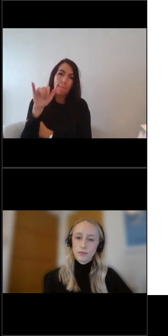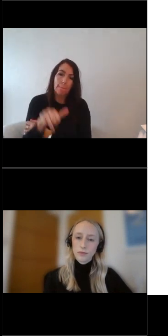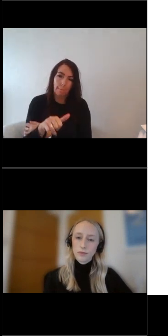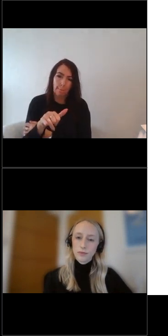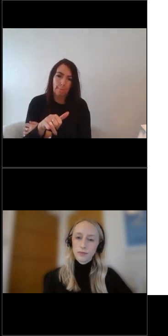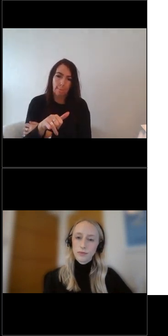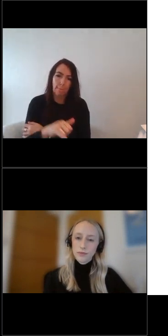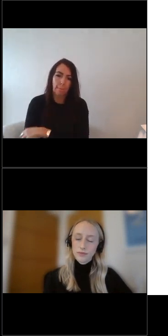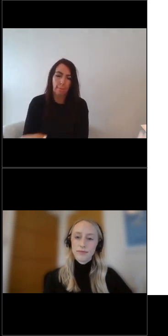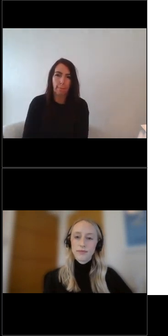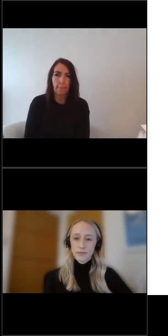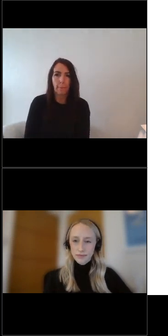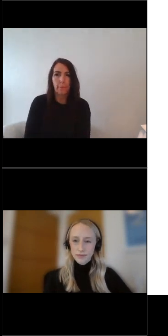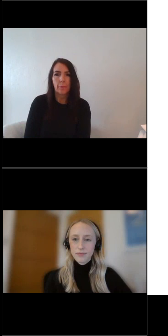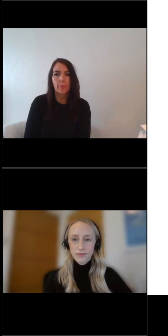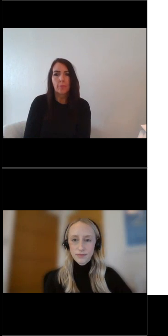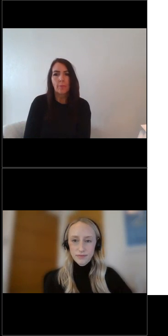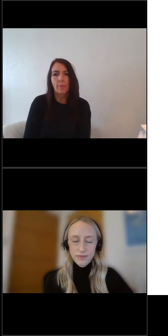view.